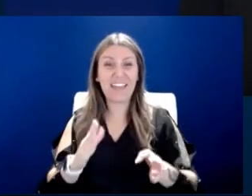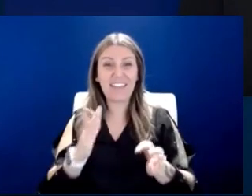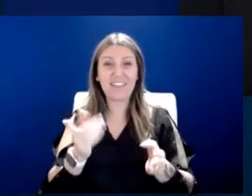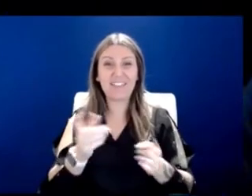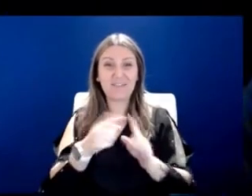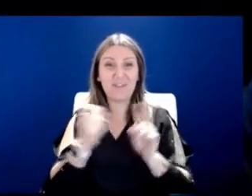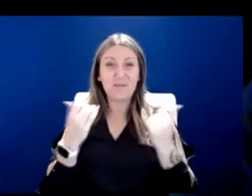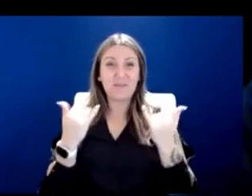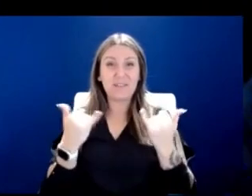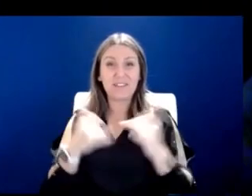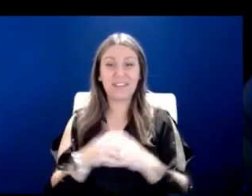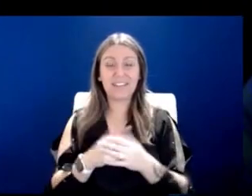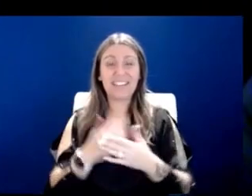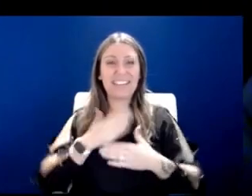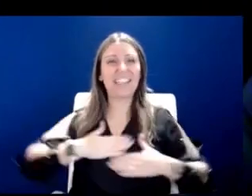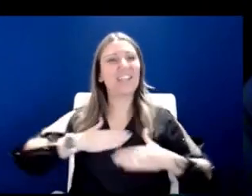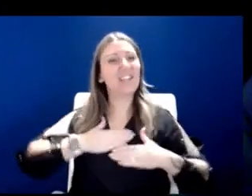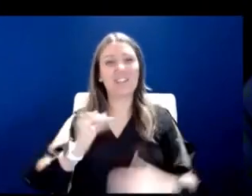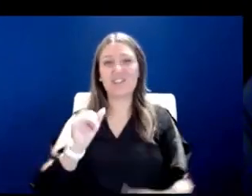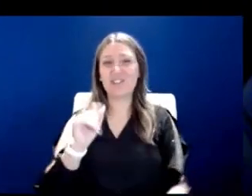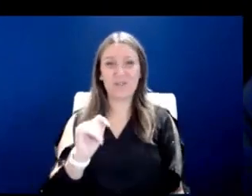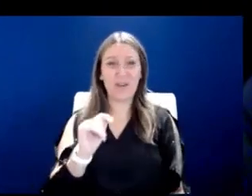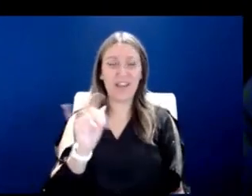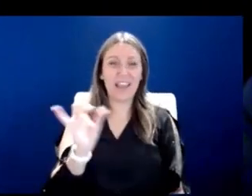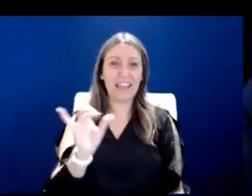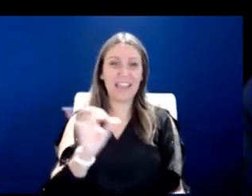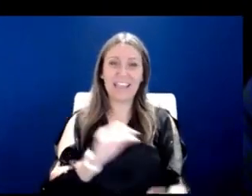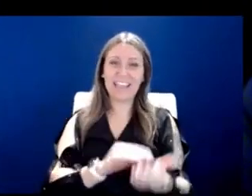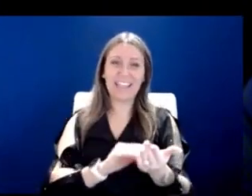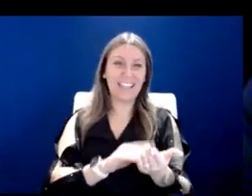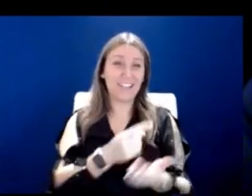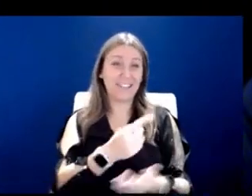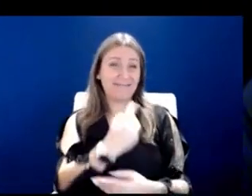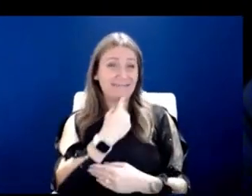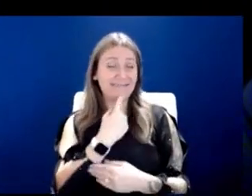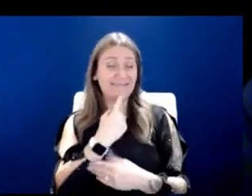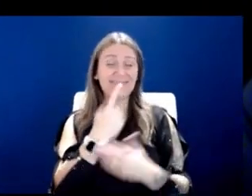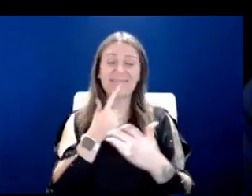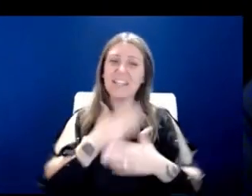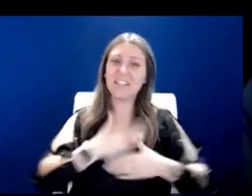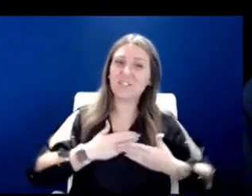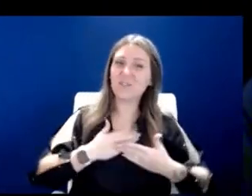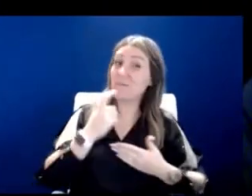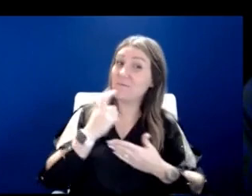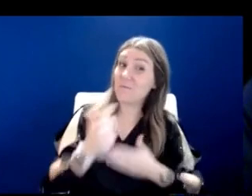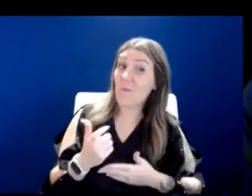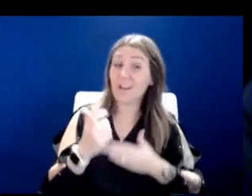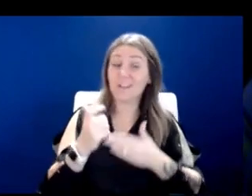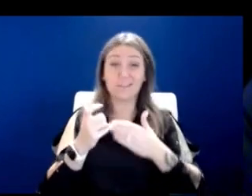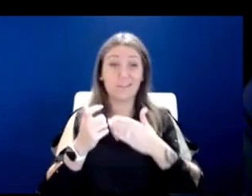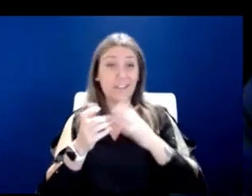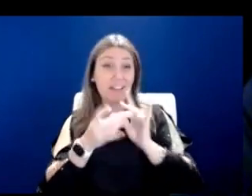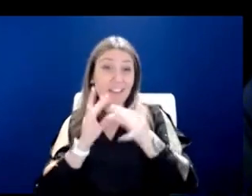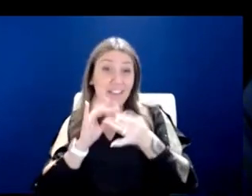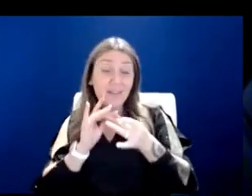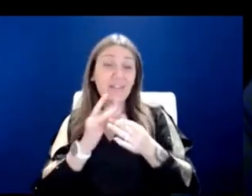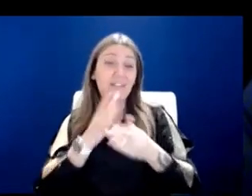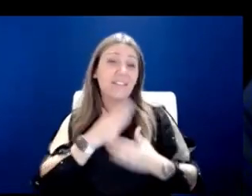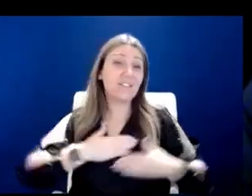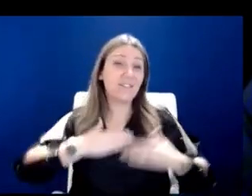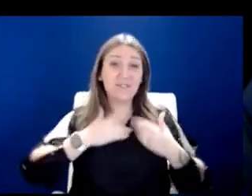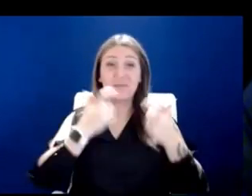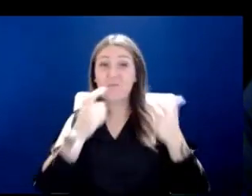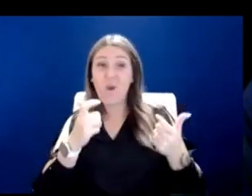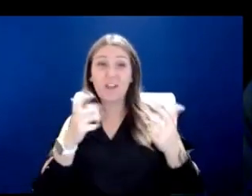Just enjoy it. And like Dr. Harrell says, whether that's enjoying watching the Olympics, whether that's enjoying watching football, the